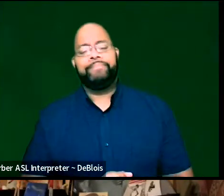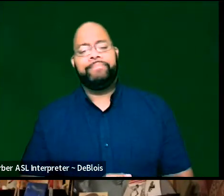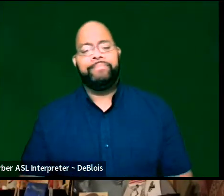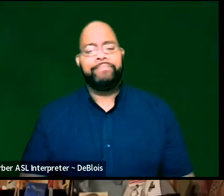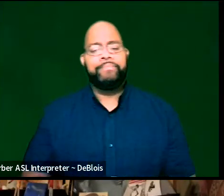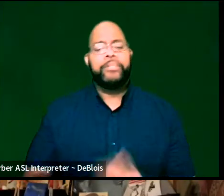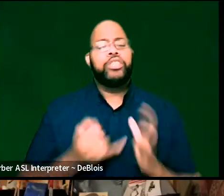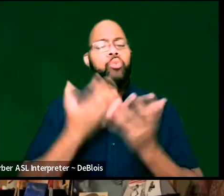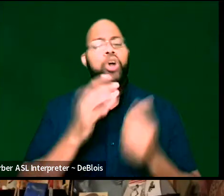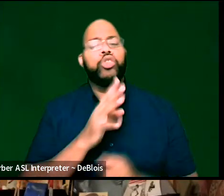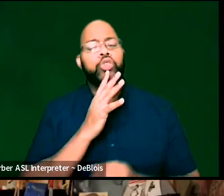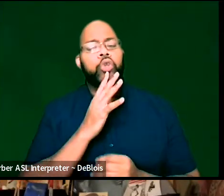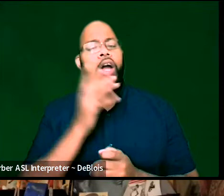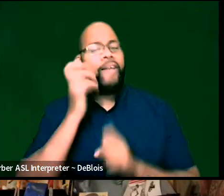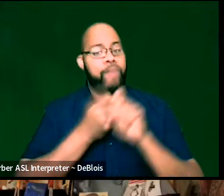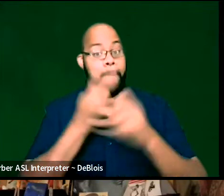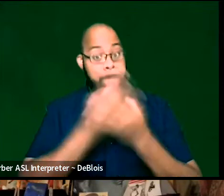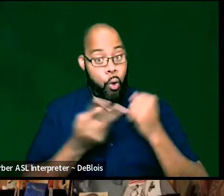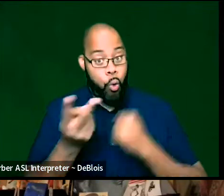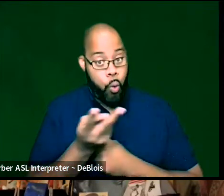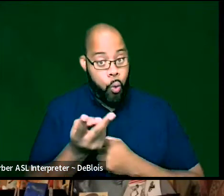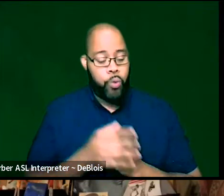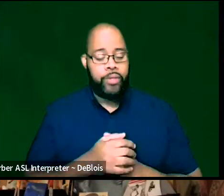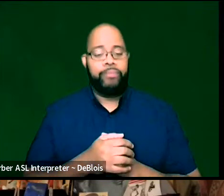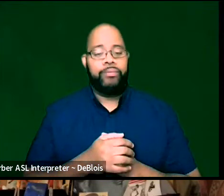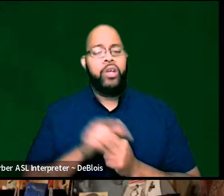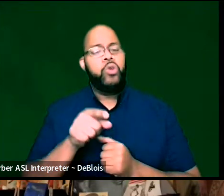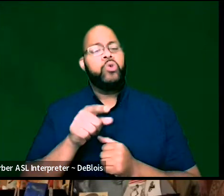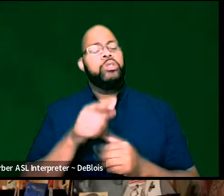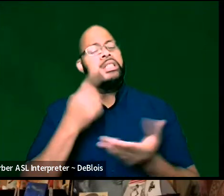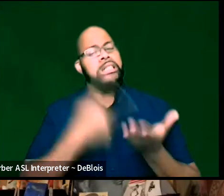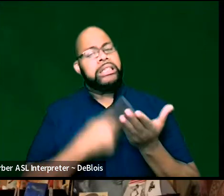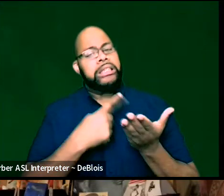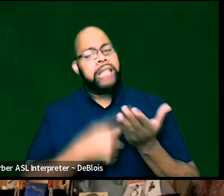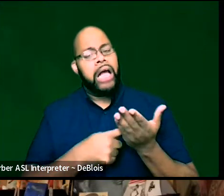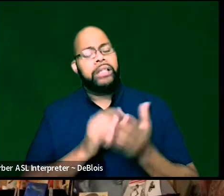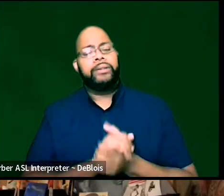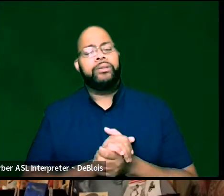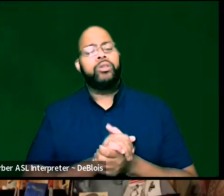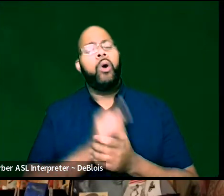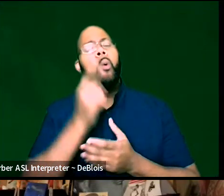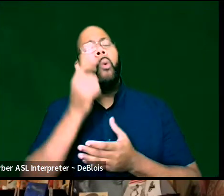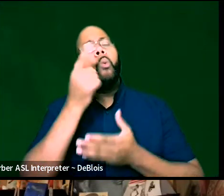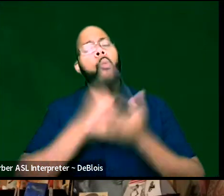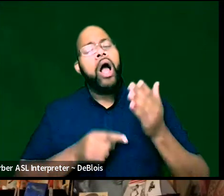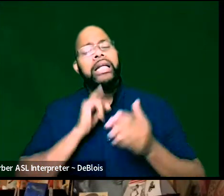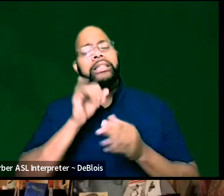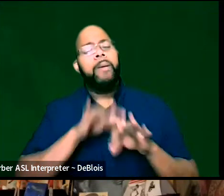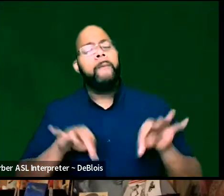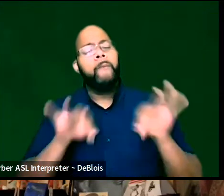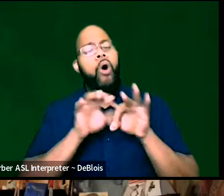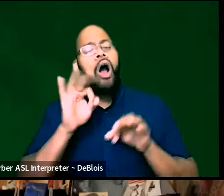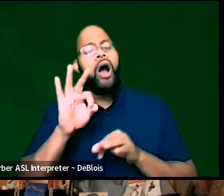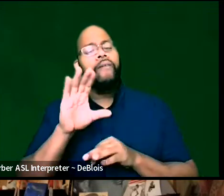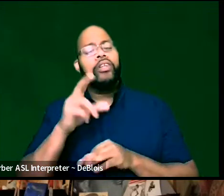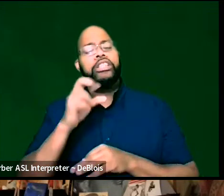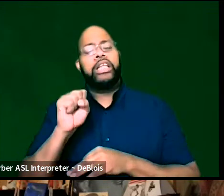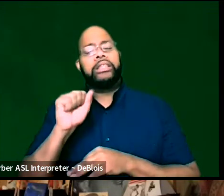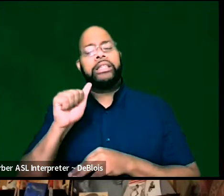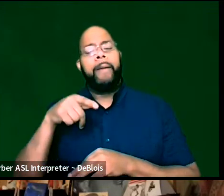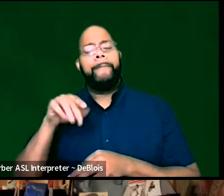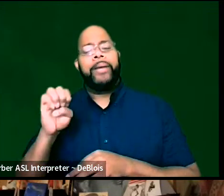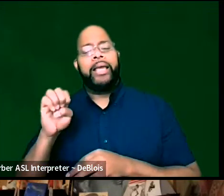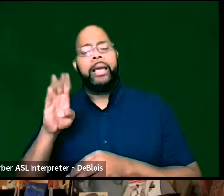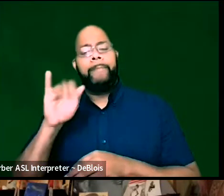I just want to talk and hear from both of you all, and you've kind of touched a little bit, but what is the importance of the Chesapeake Bay to